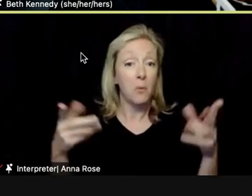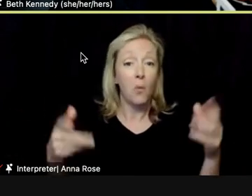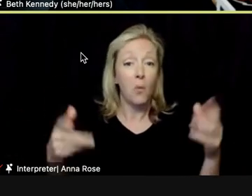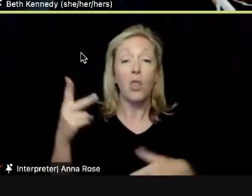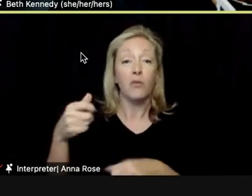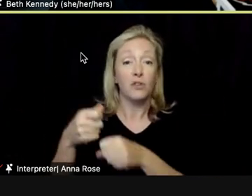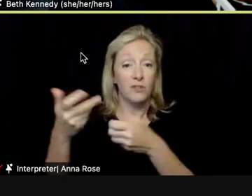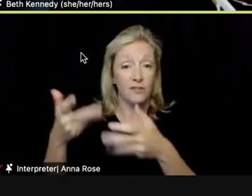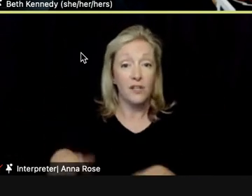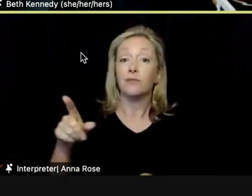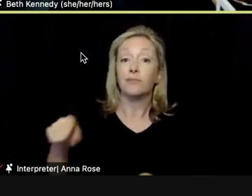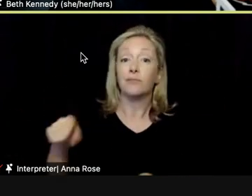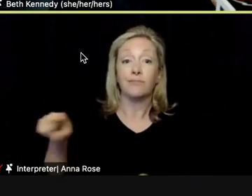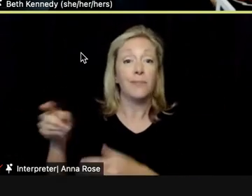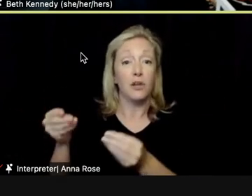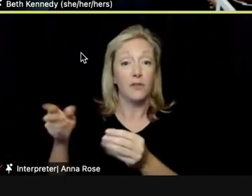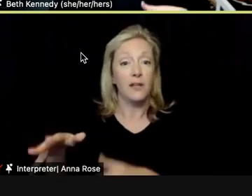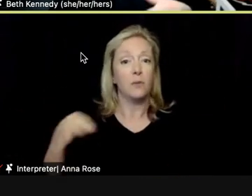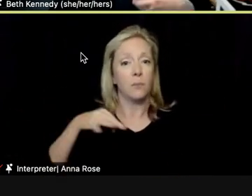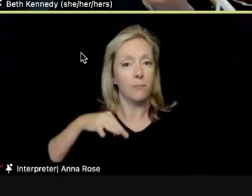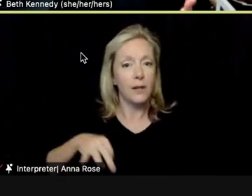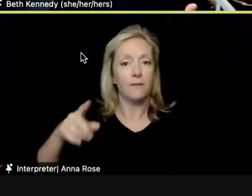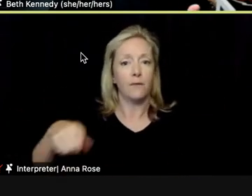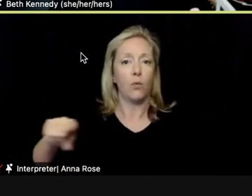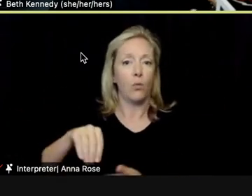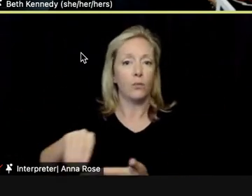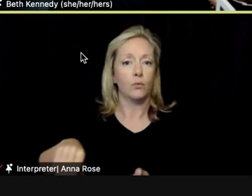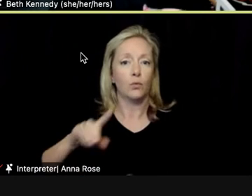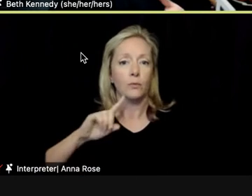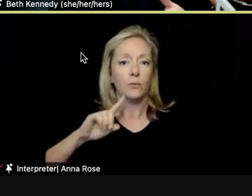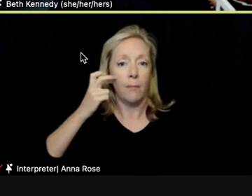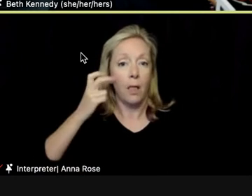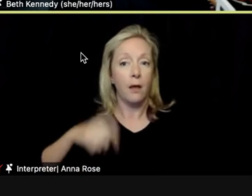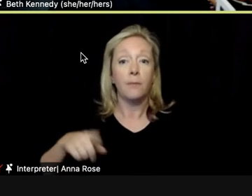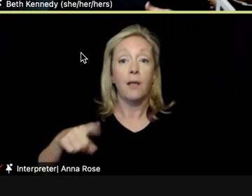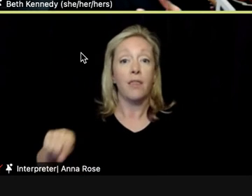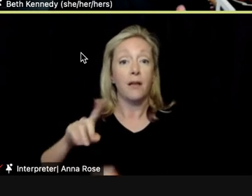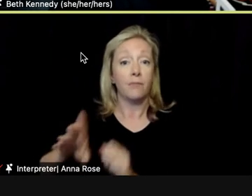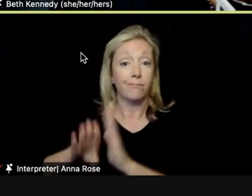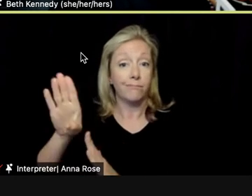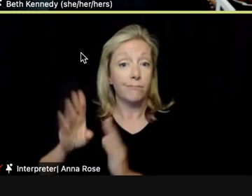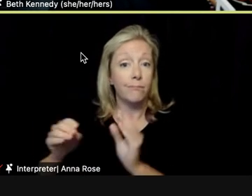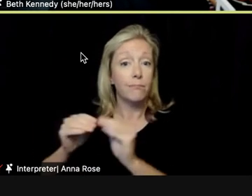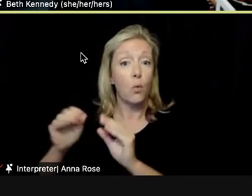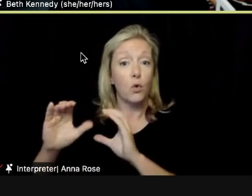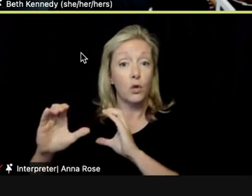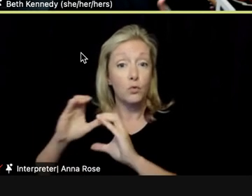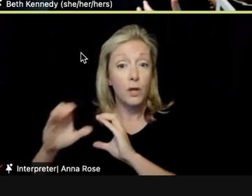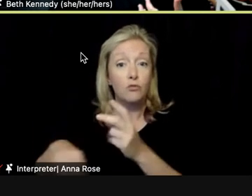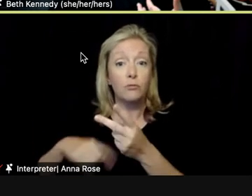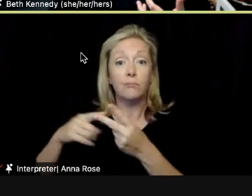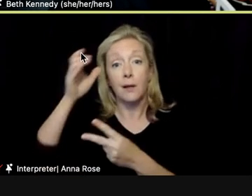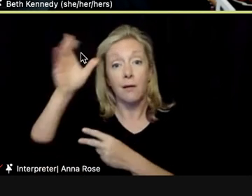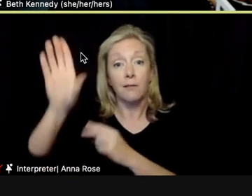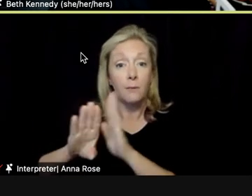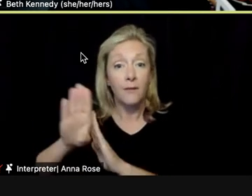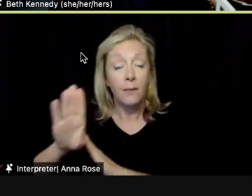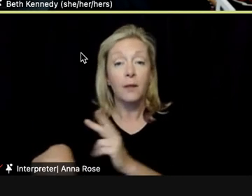good for kids who are deafblind. They achieve more with communication, concept development,